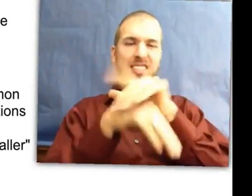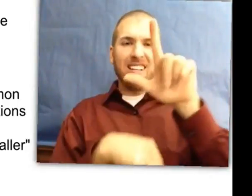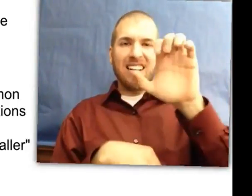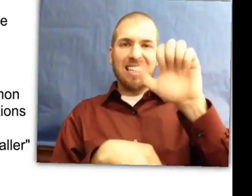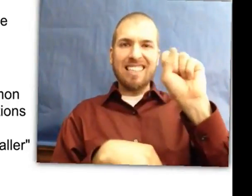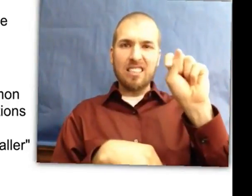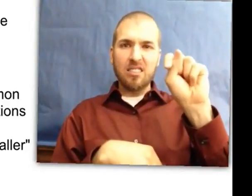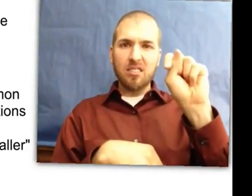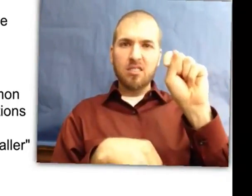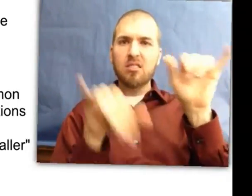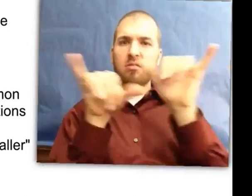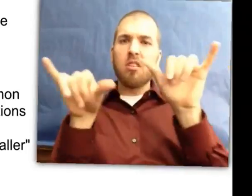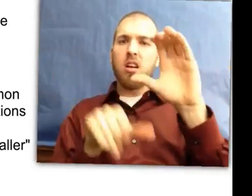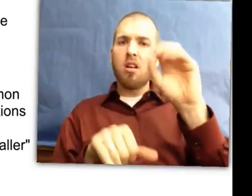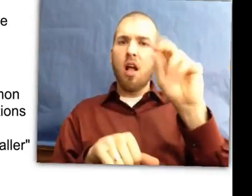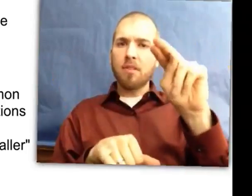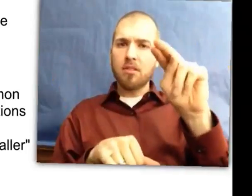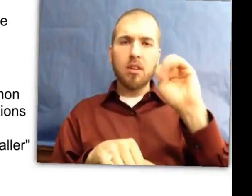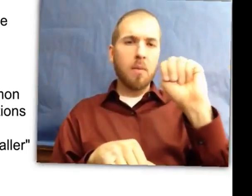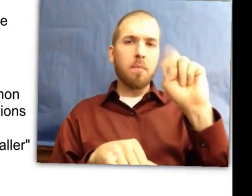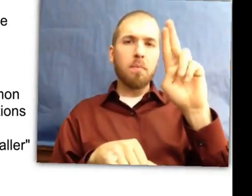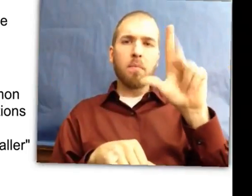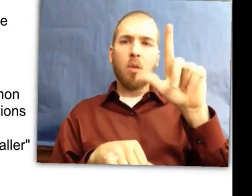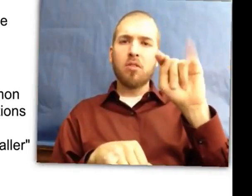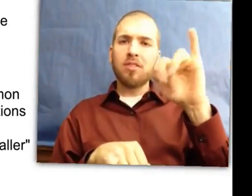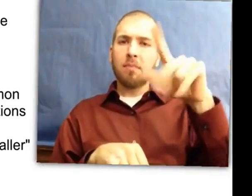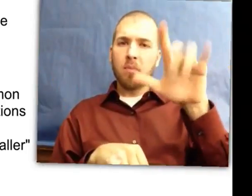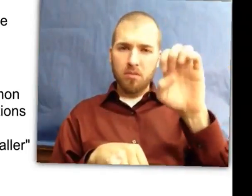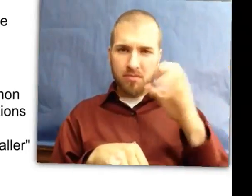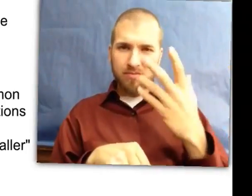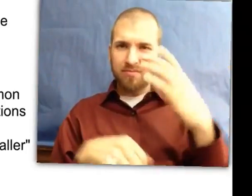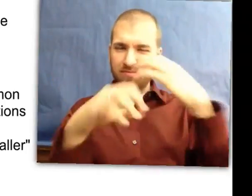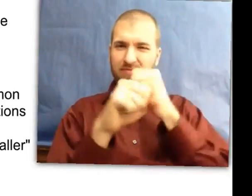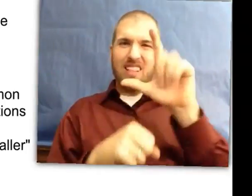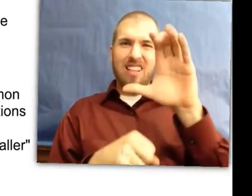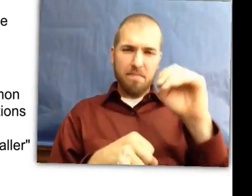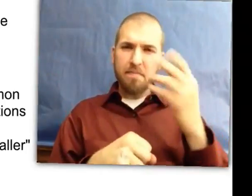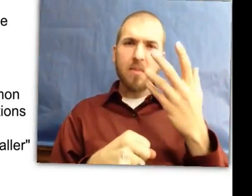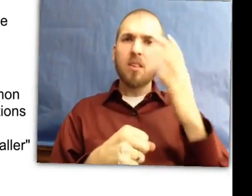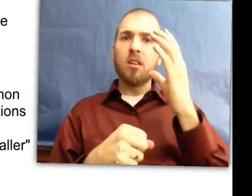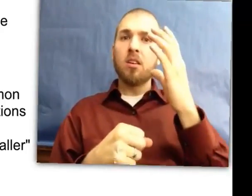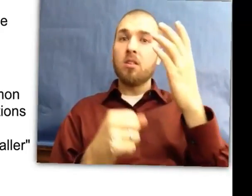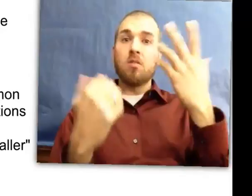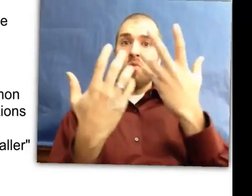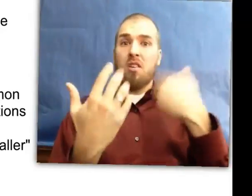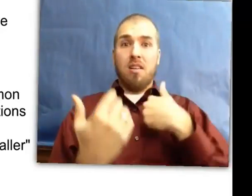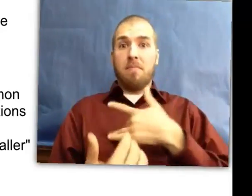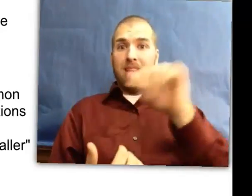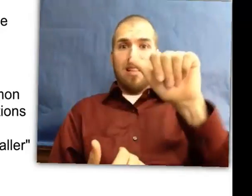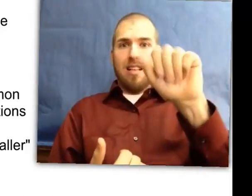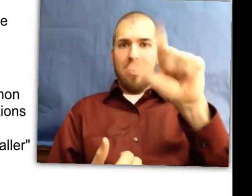lifetime. And it's the LCM, or it actually stands for least common multiple. So normally